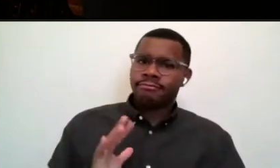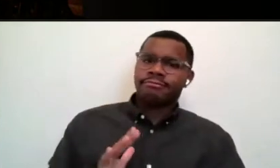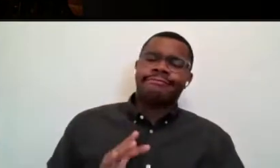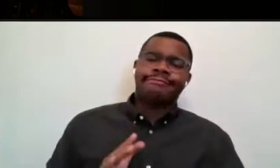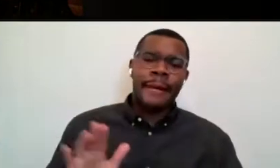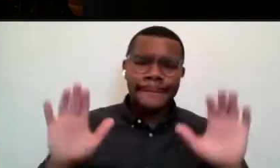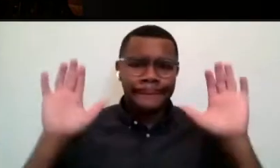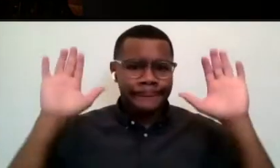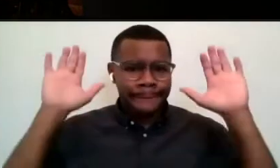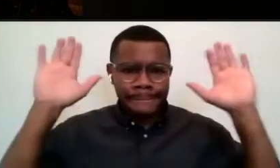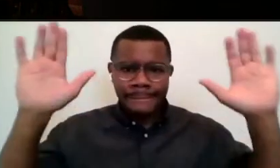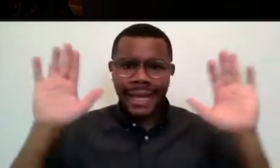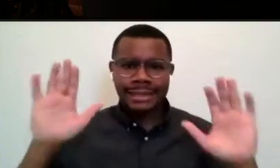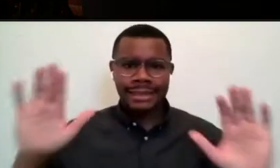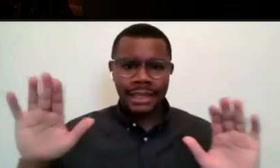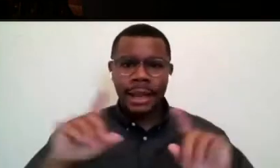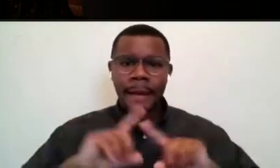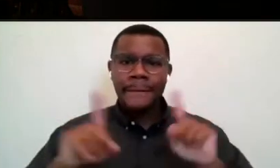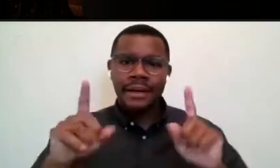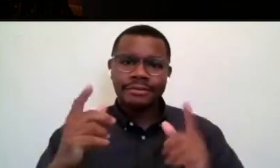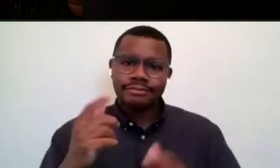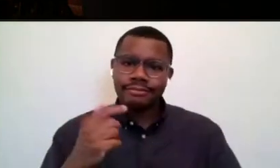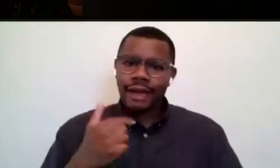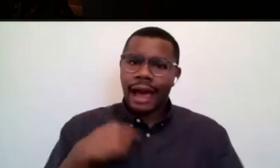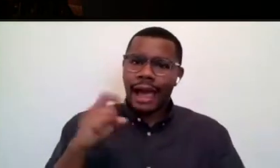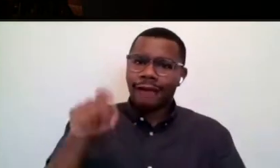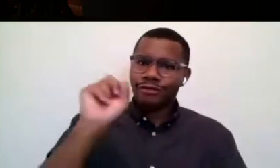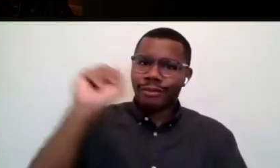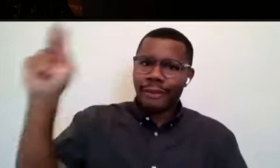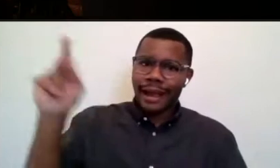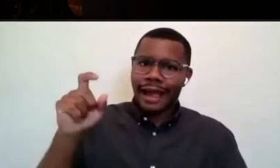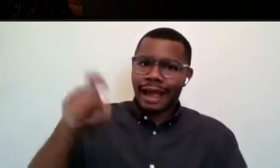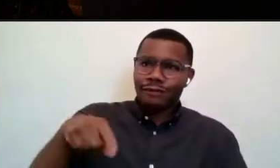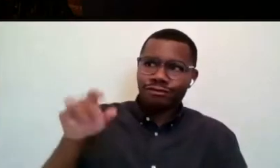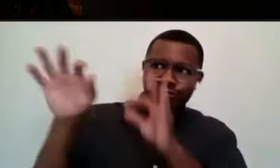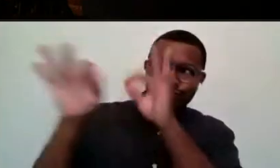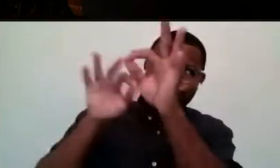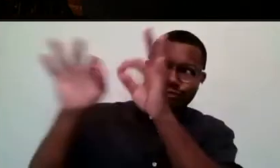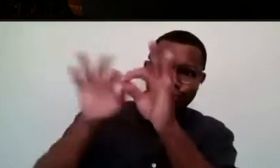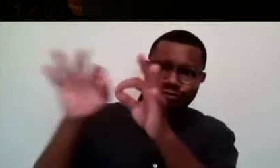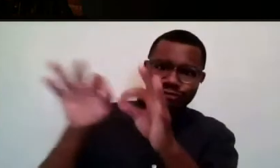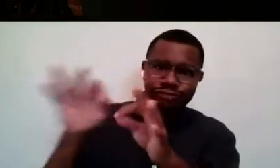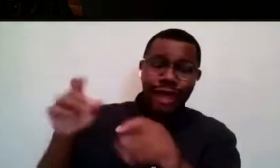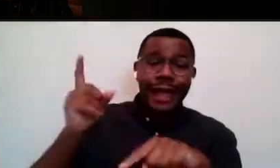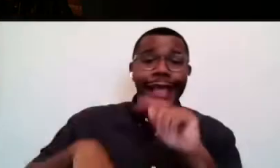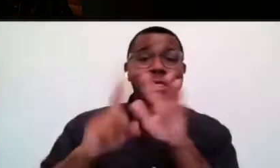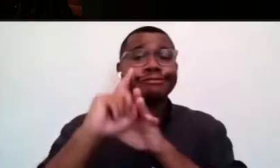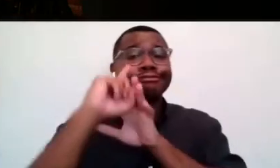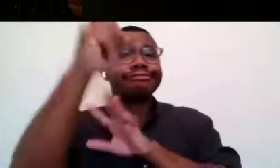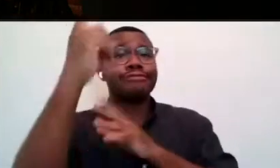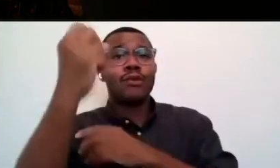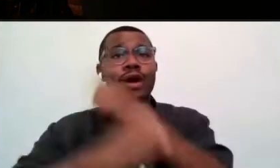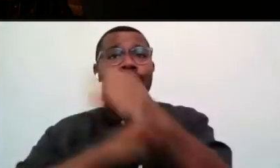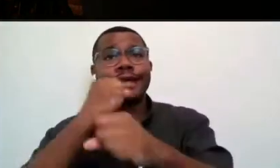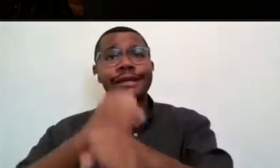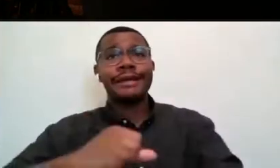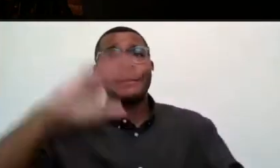know, but I'll have to report back, trust me. Yeah, I can't just leave town in a year and go, oh, that's great,